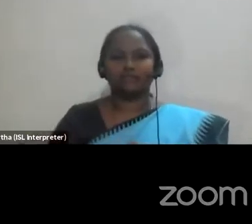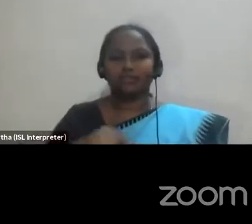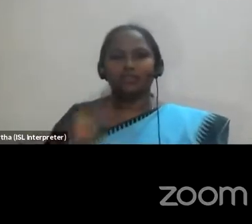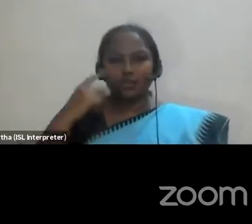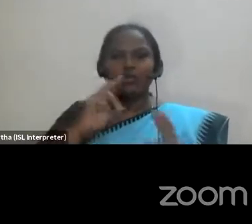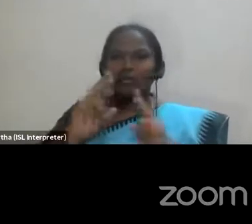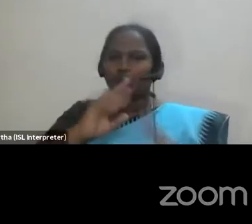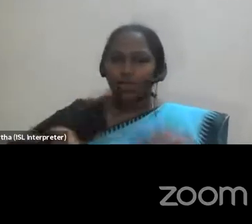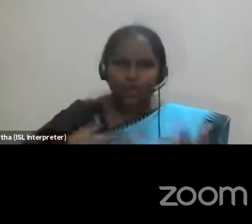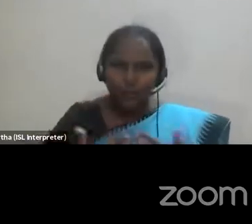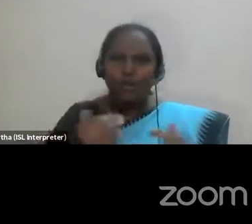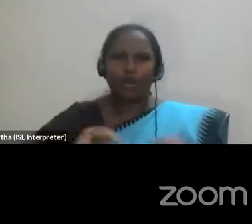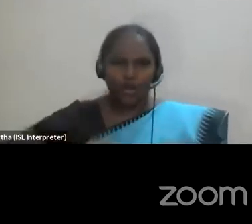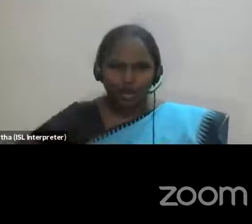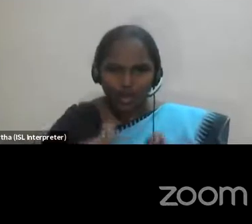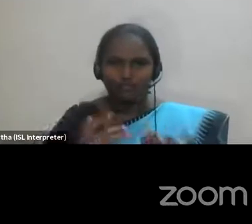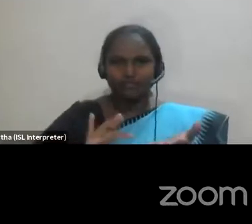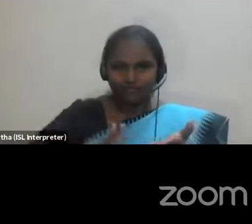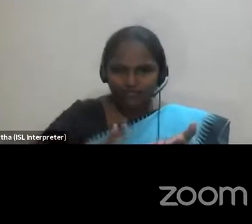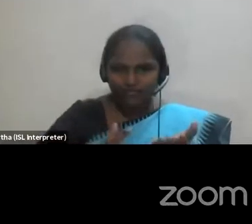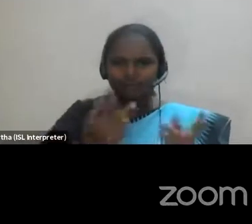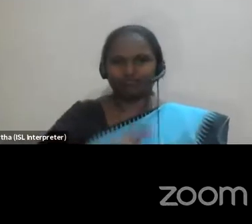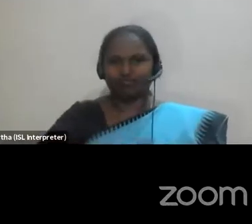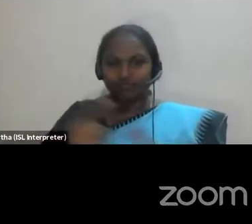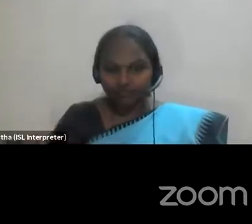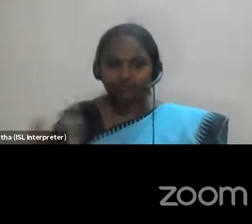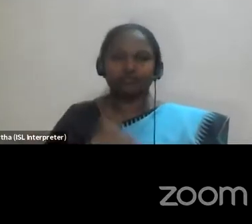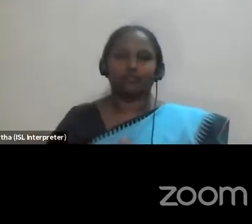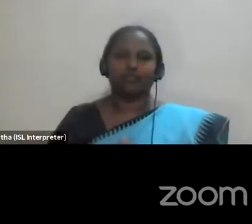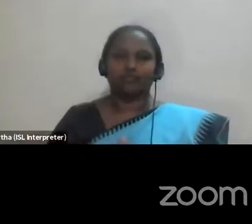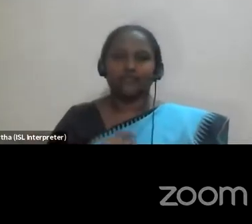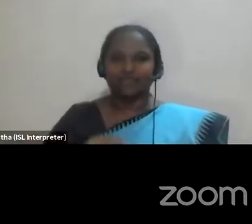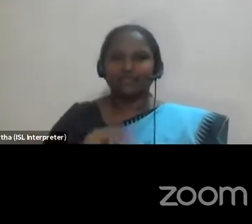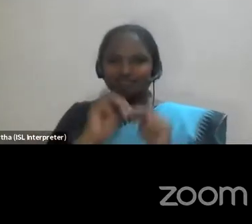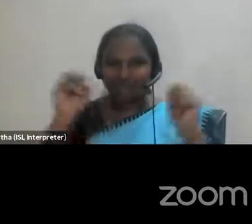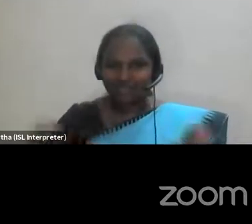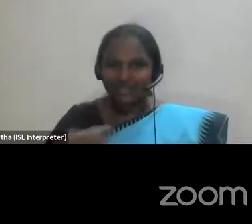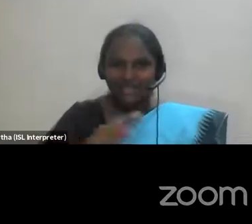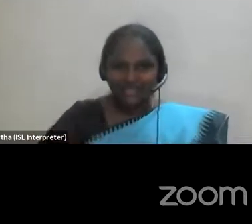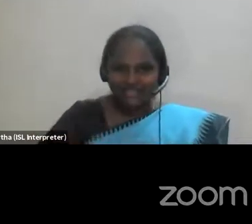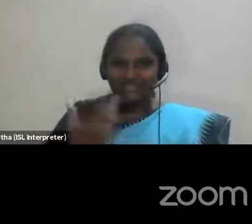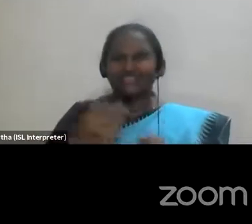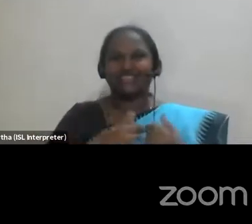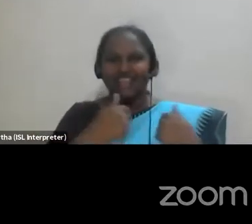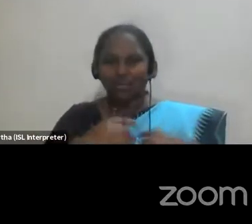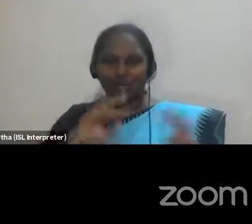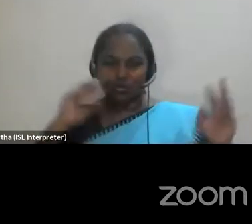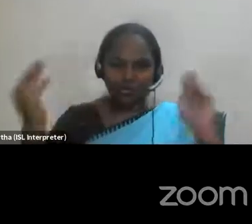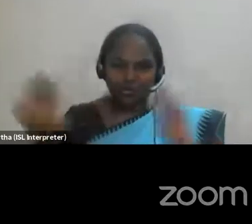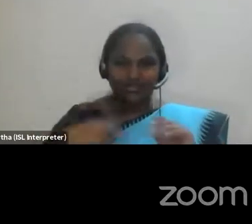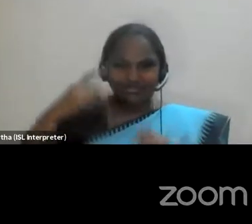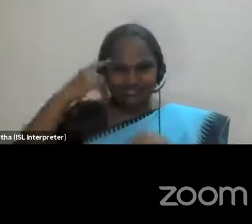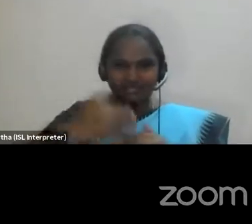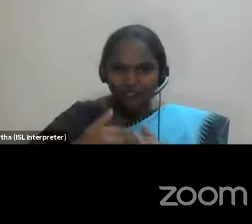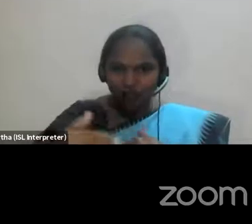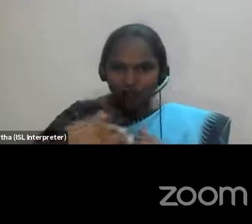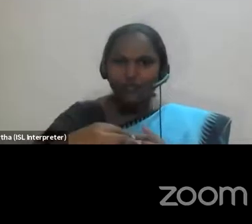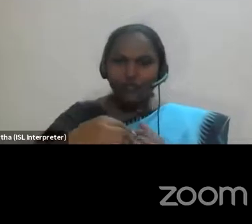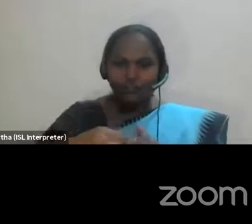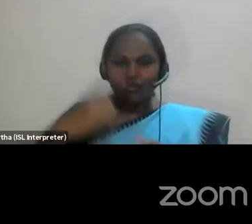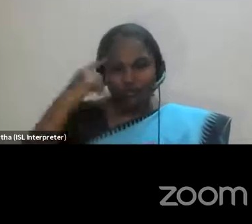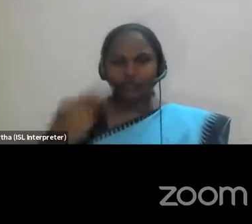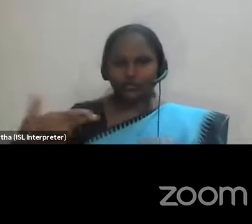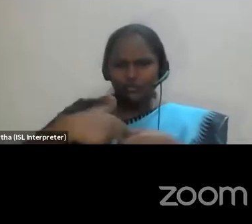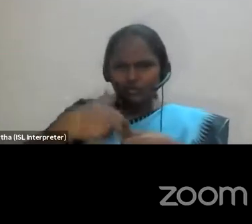talk about how technology is going to transform the museum experience, the art world, and life in general going forward. We'll be